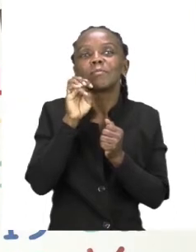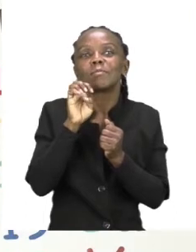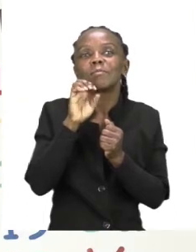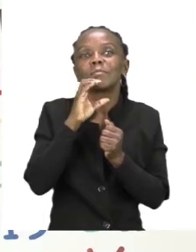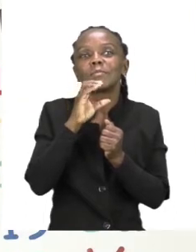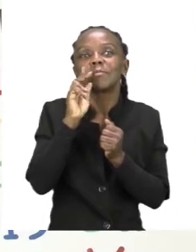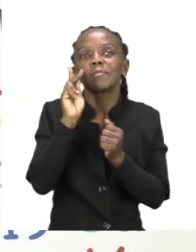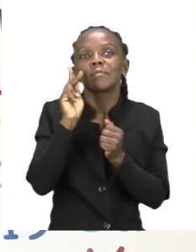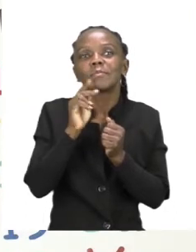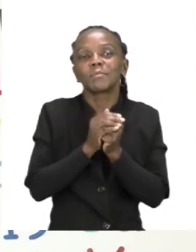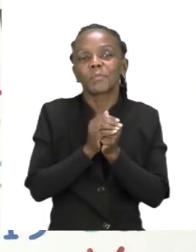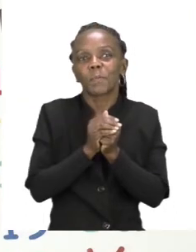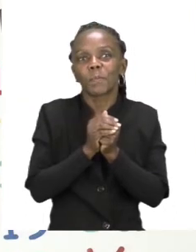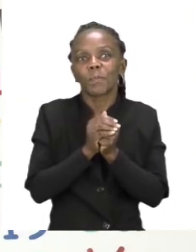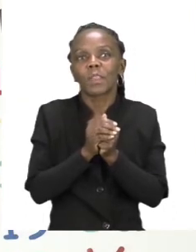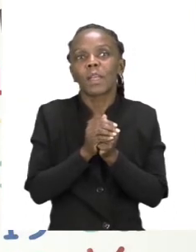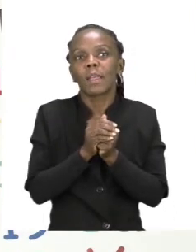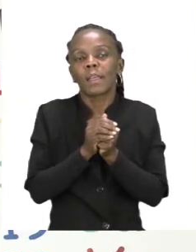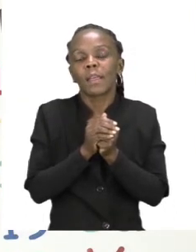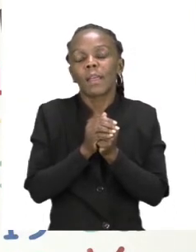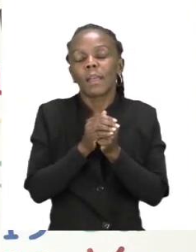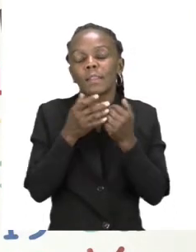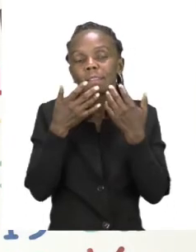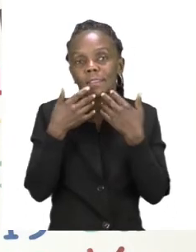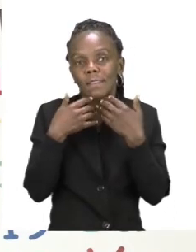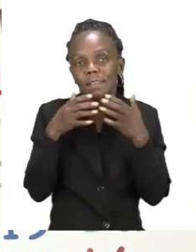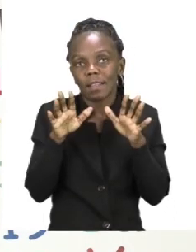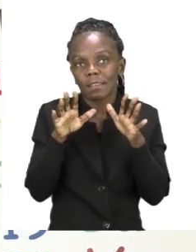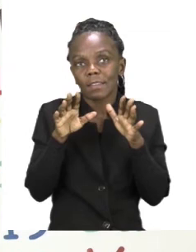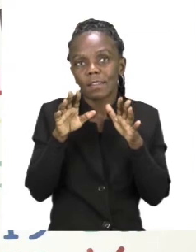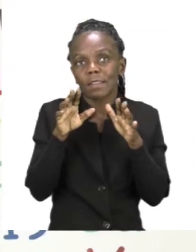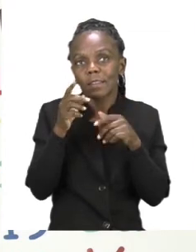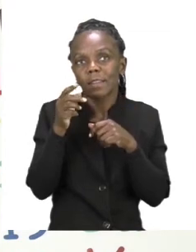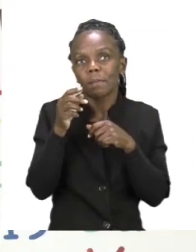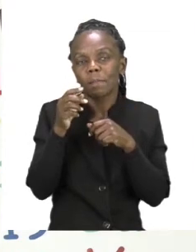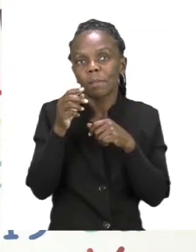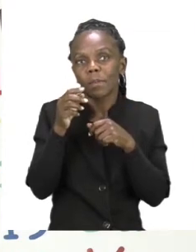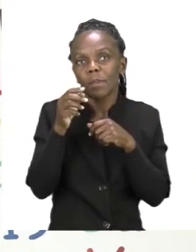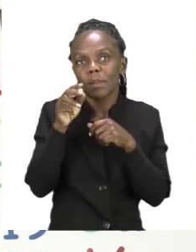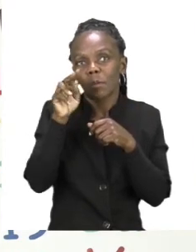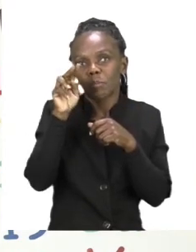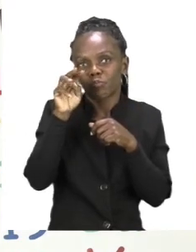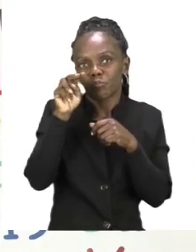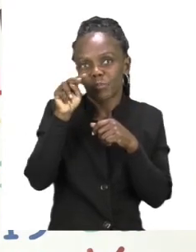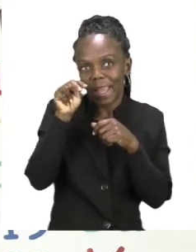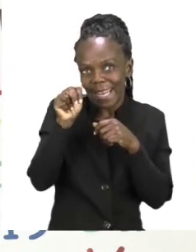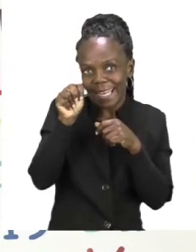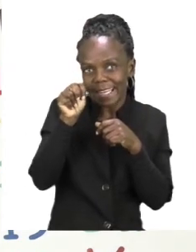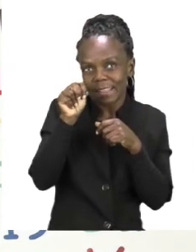body parts that start with N are nose. Touch your nose. Very good.